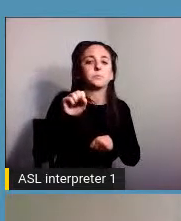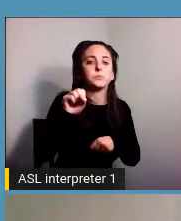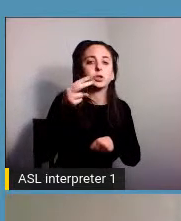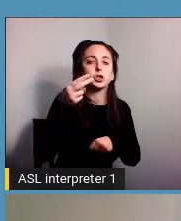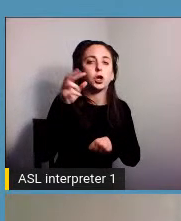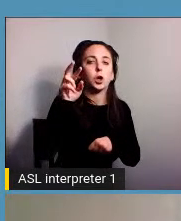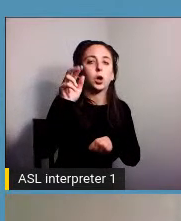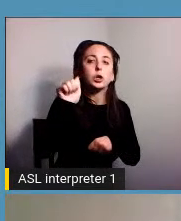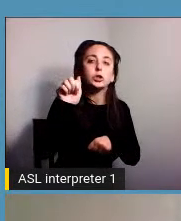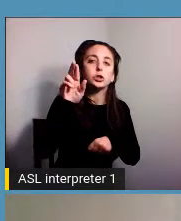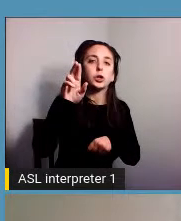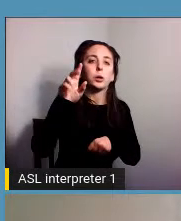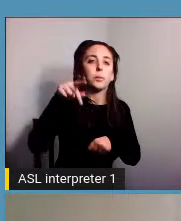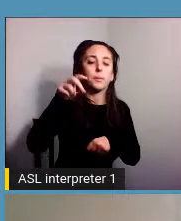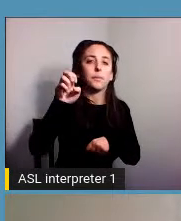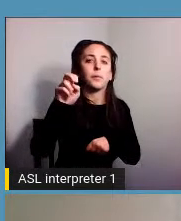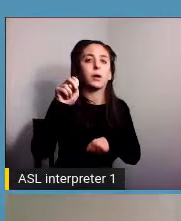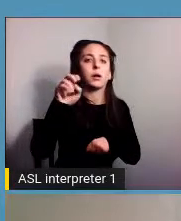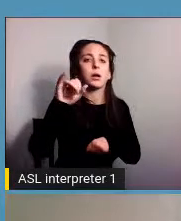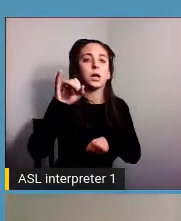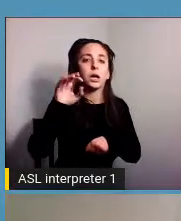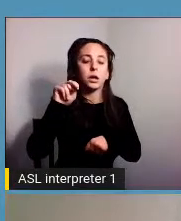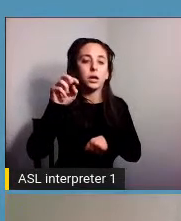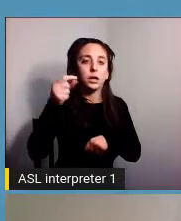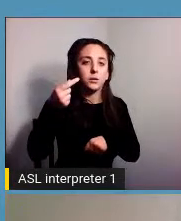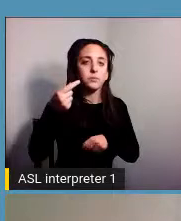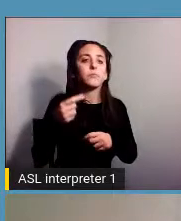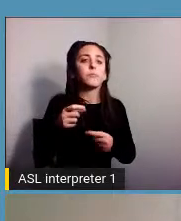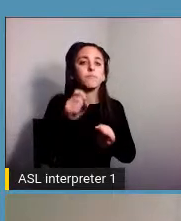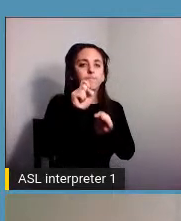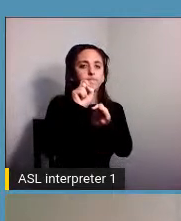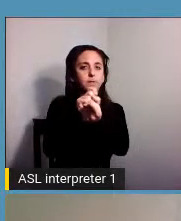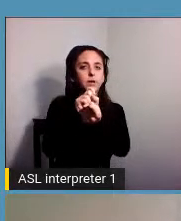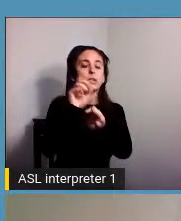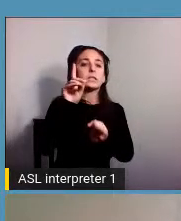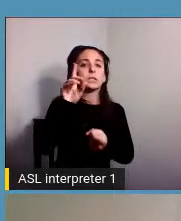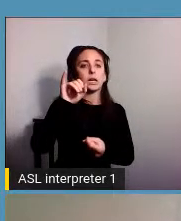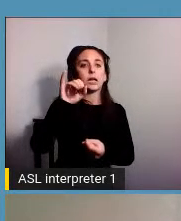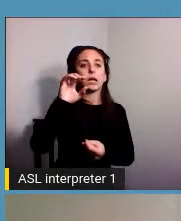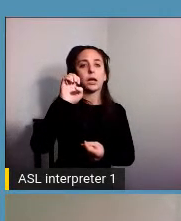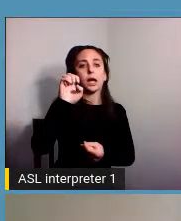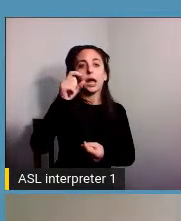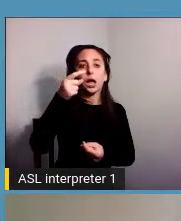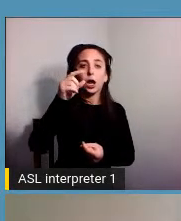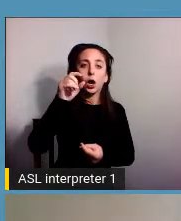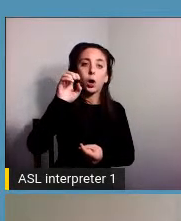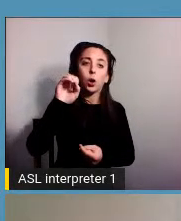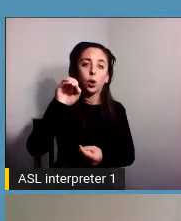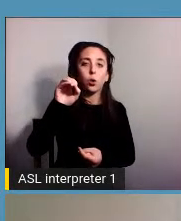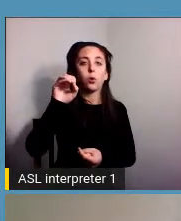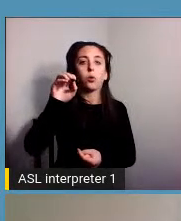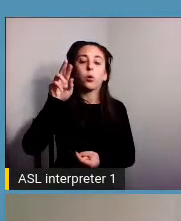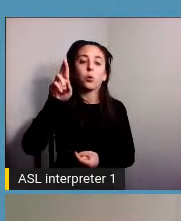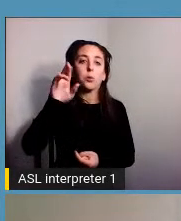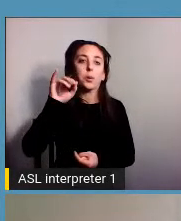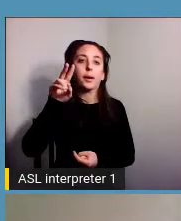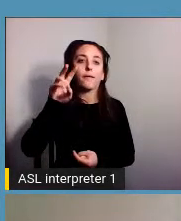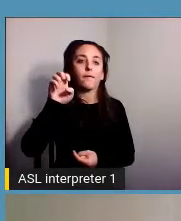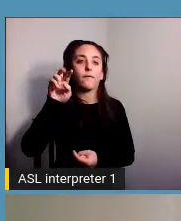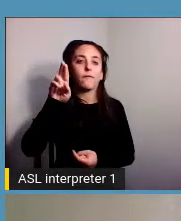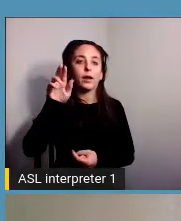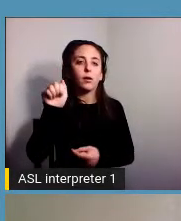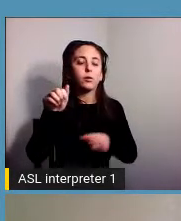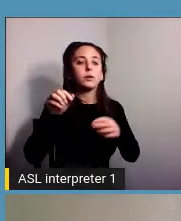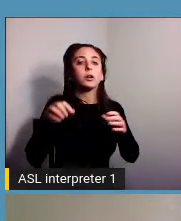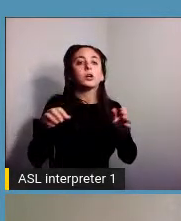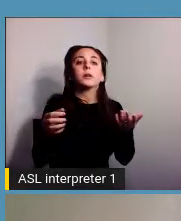further. Here's a detail of a Diego Rivera mural called Pan American Unity. And this is straight